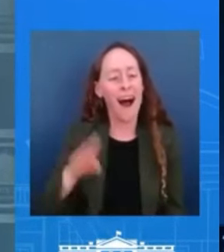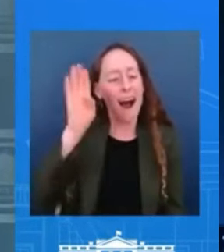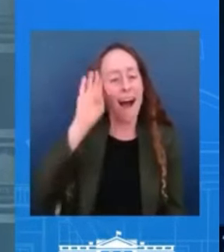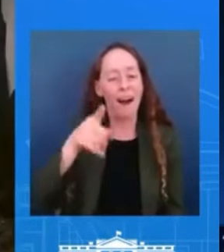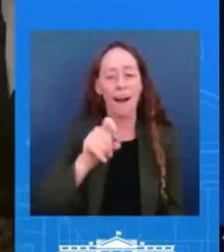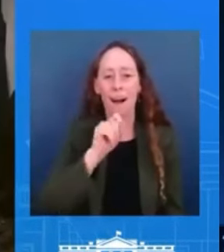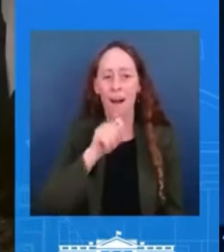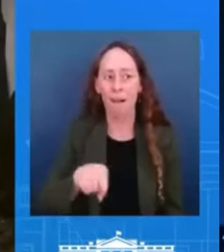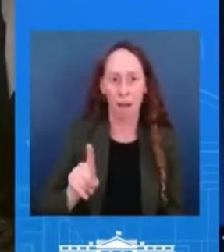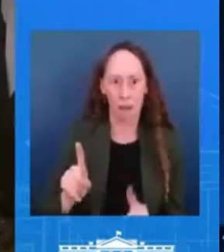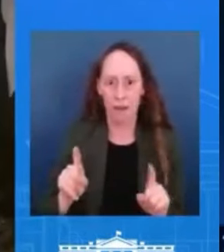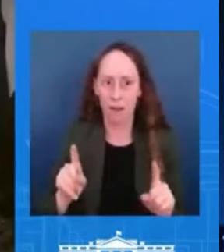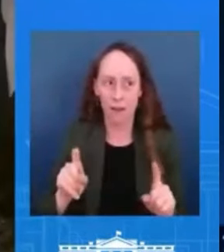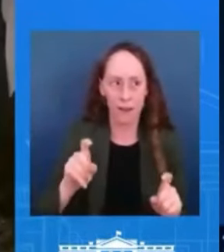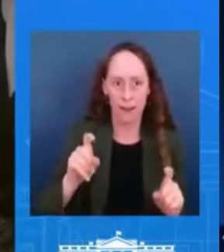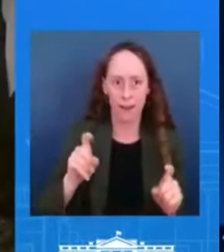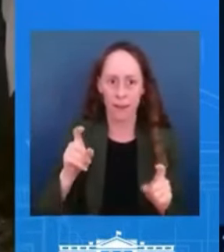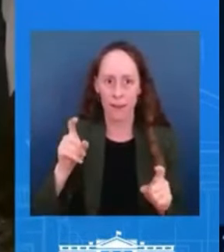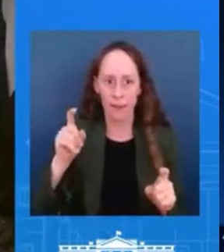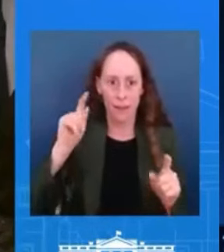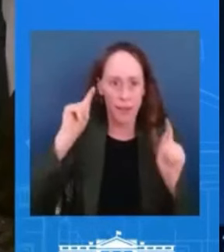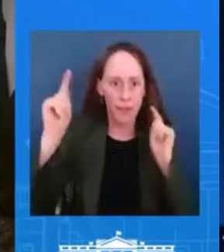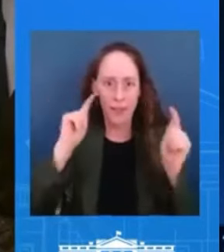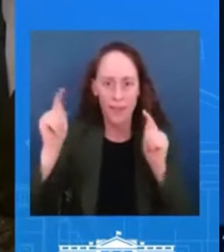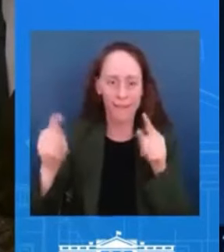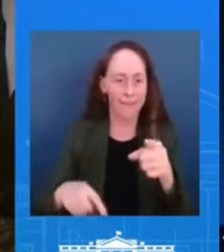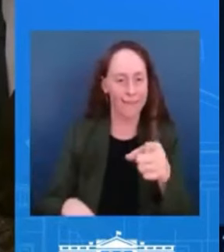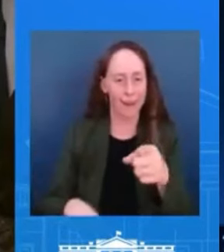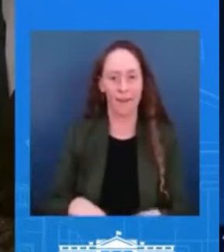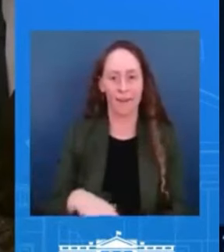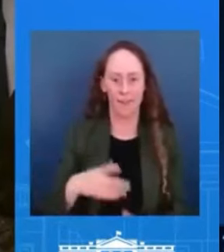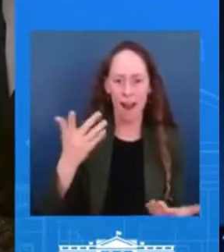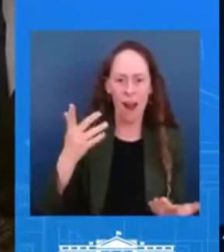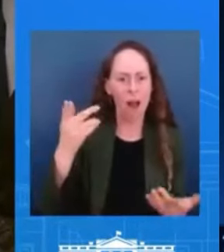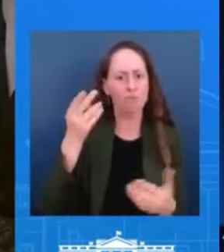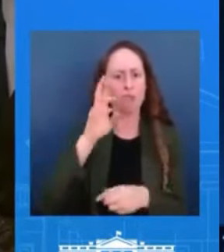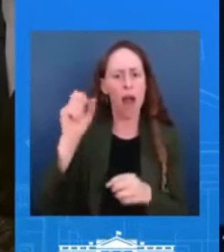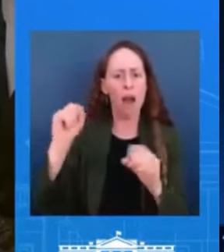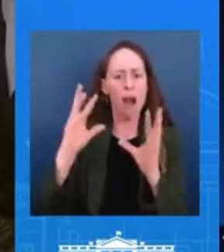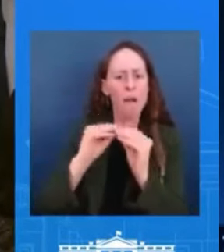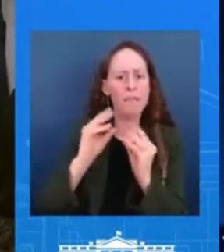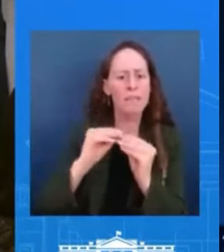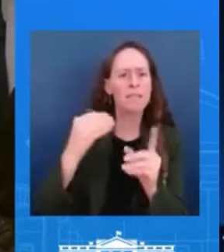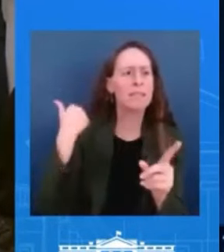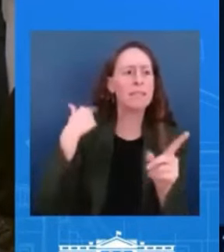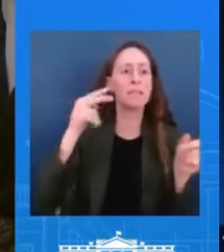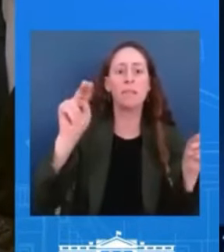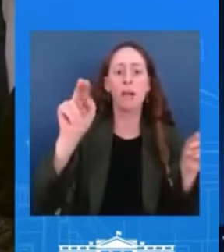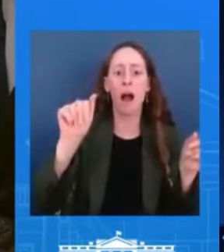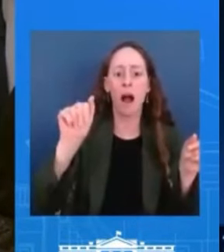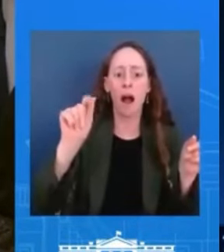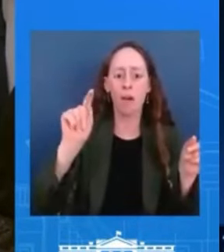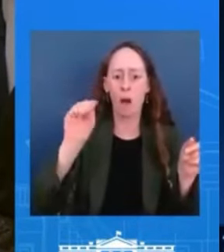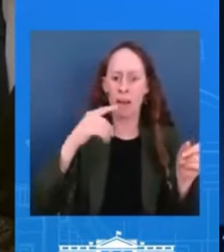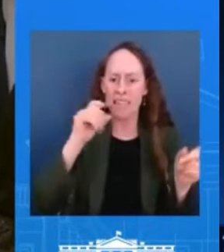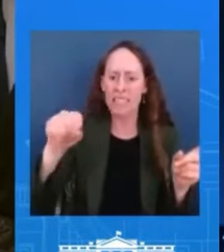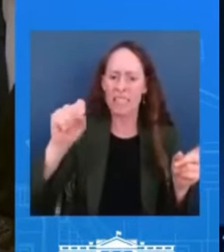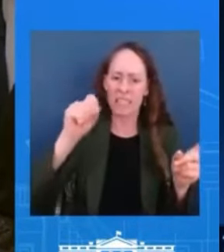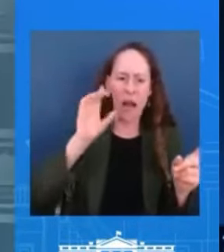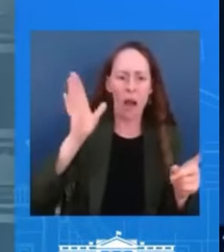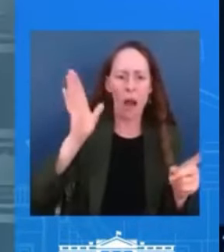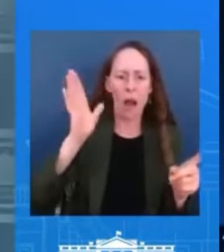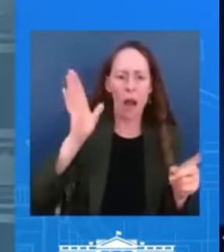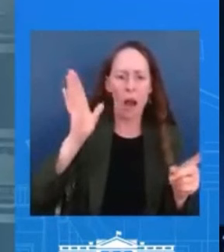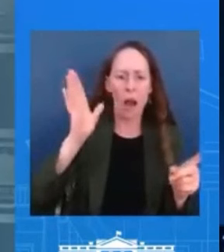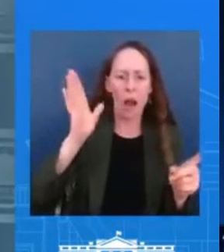Hold on. He did a press conference at NATO. I'm in it. There's all these things that I need to finish. And then 10 days later, I'm dropping out. Okay. Wait,